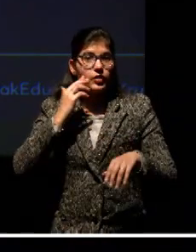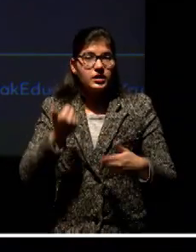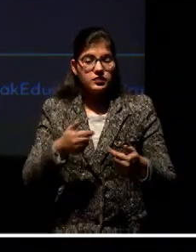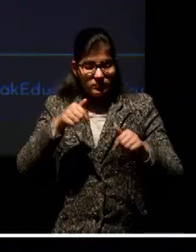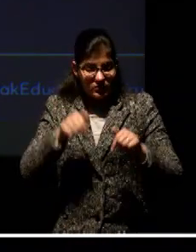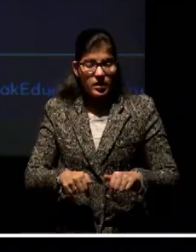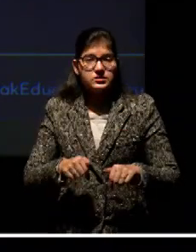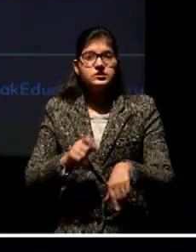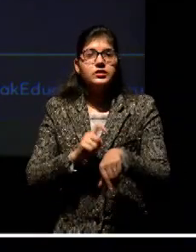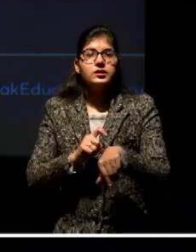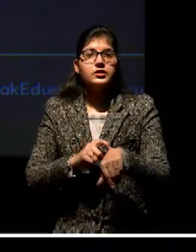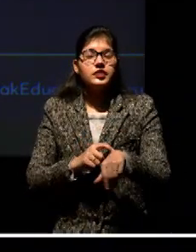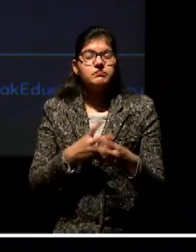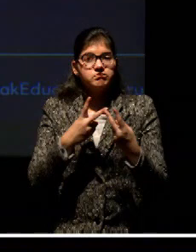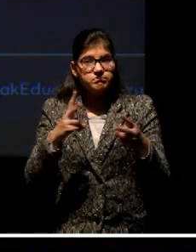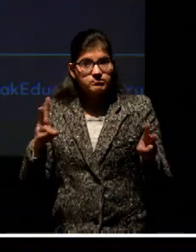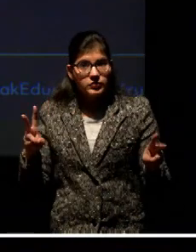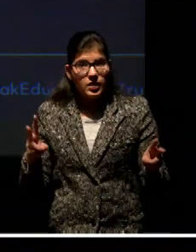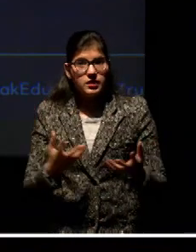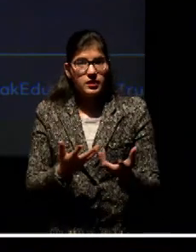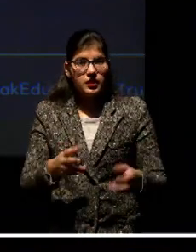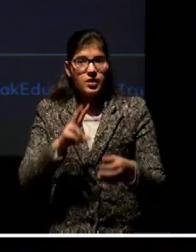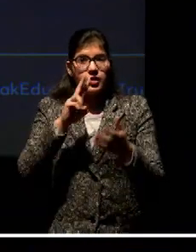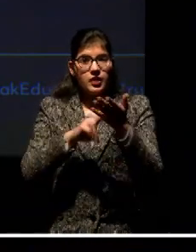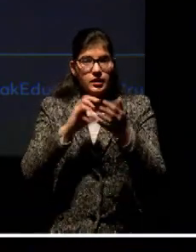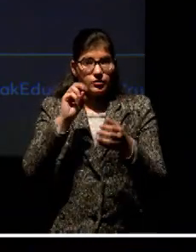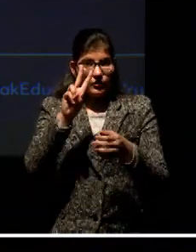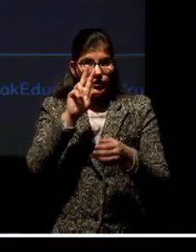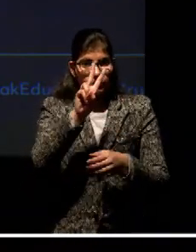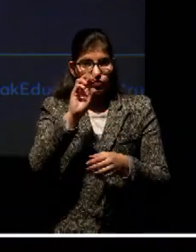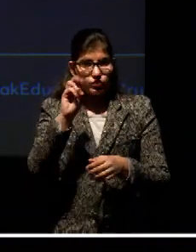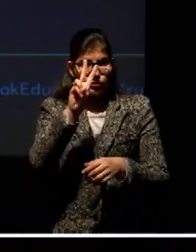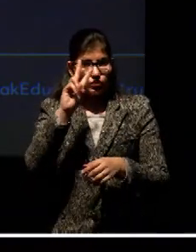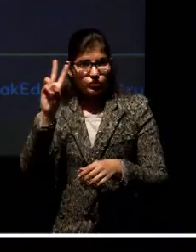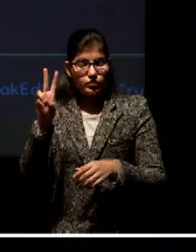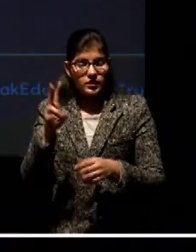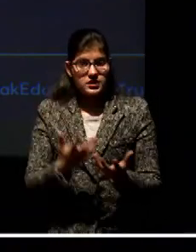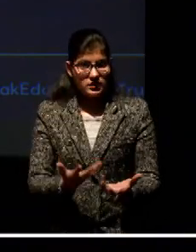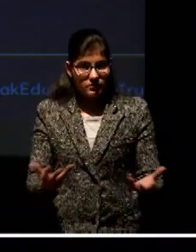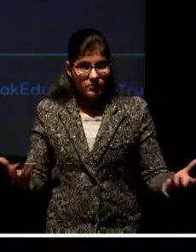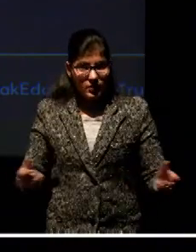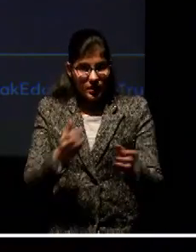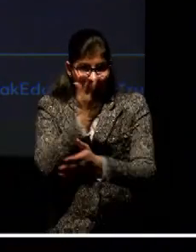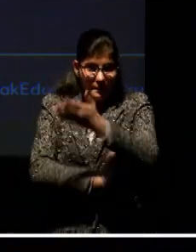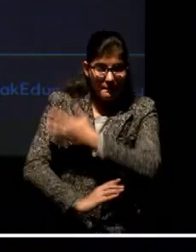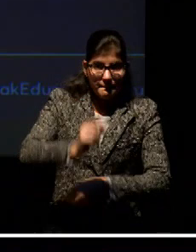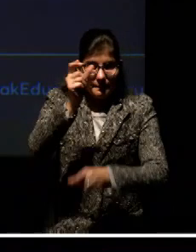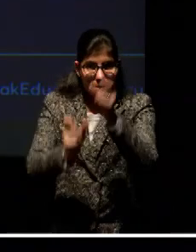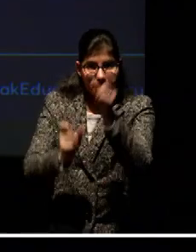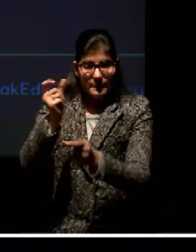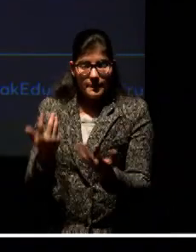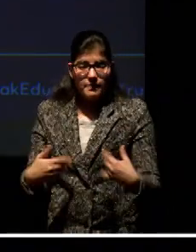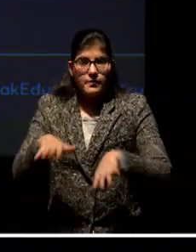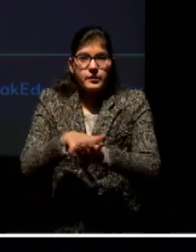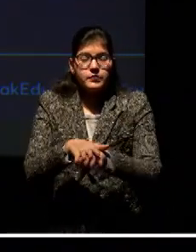many products that's coming out since last November 2022, the products for persons with disability is also